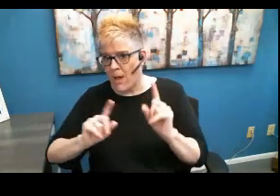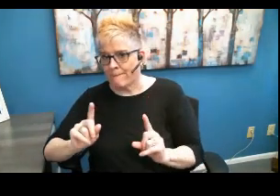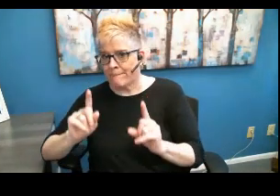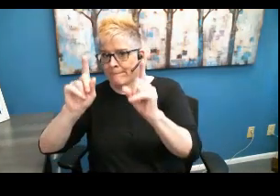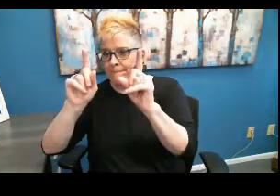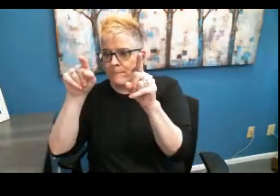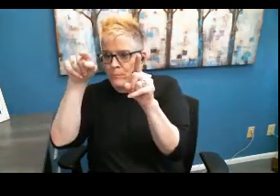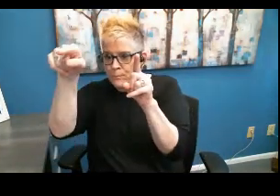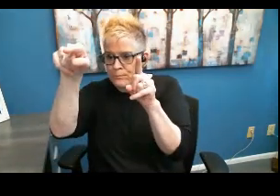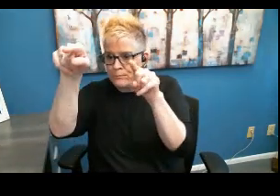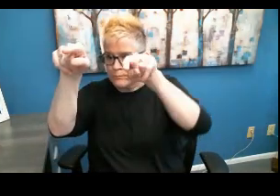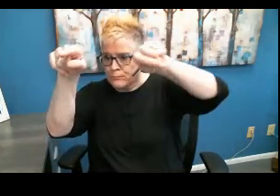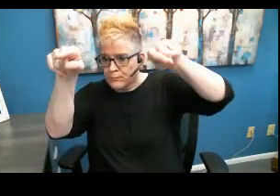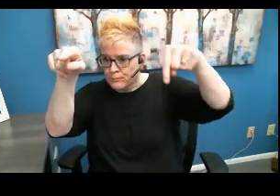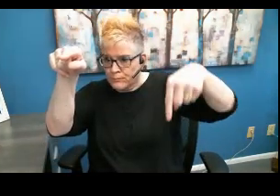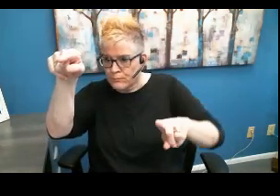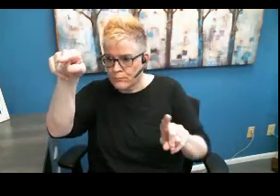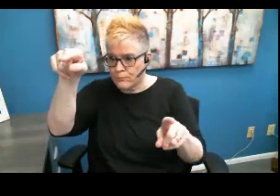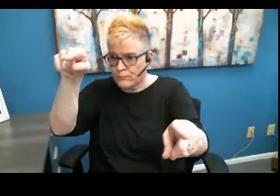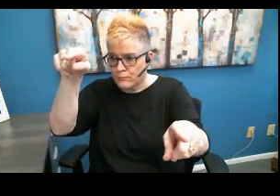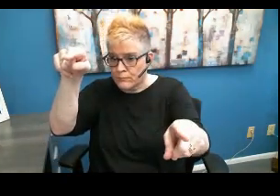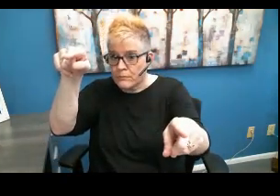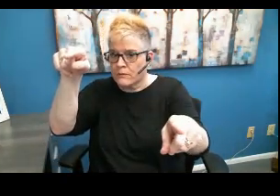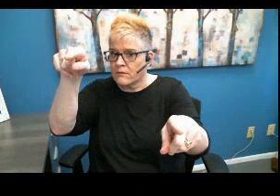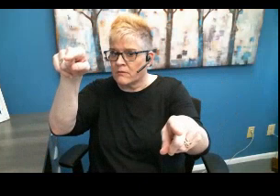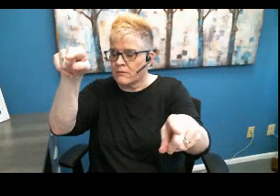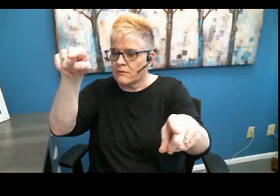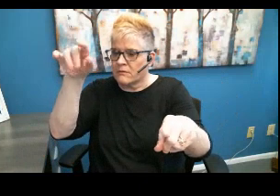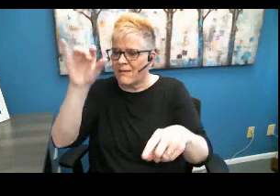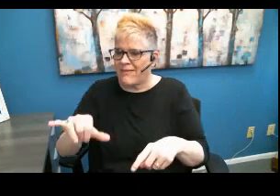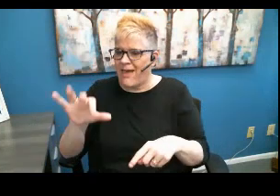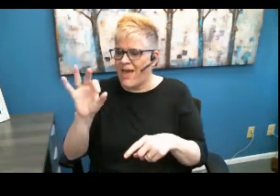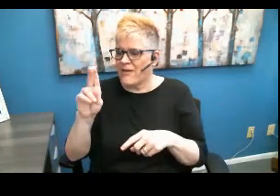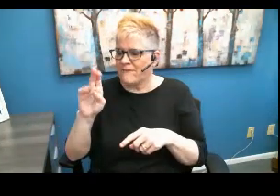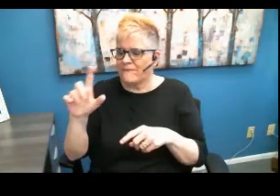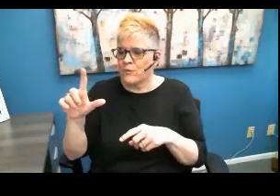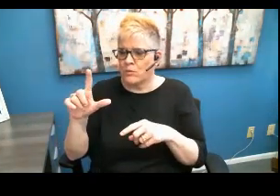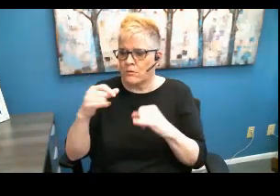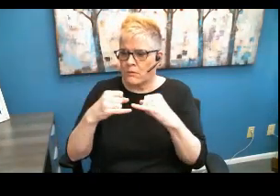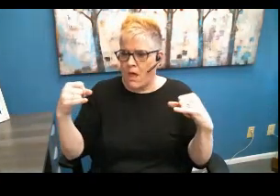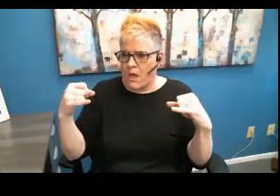could isolate the customer side, and this would be a fuel line going to a customer's equipment.